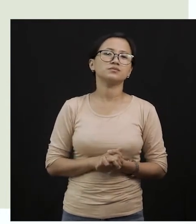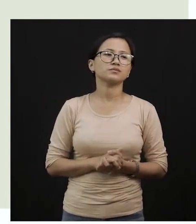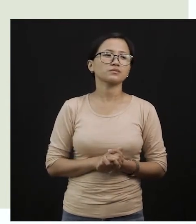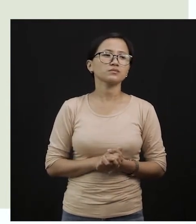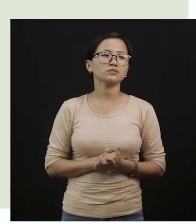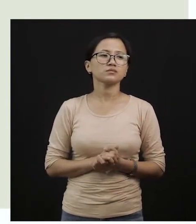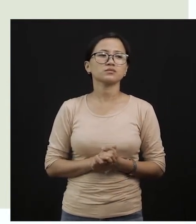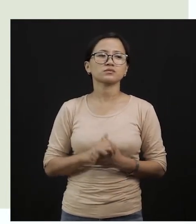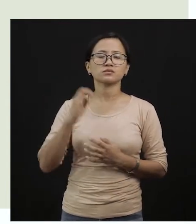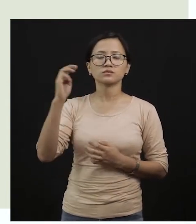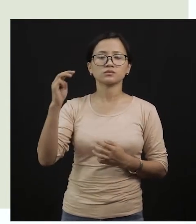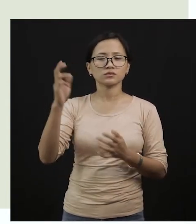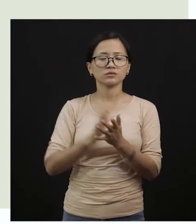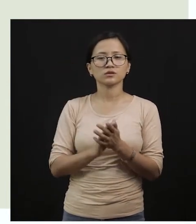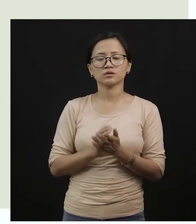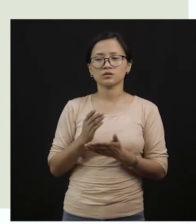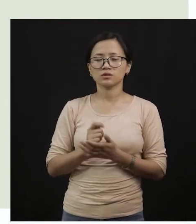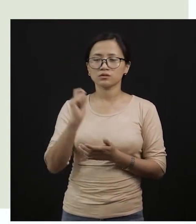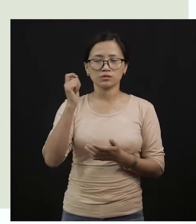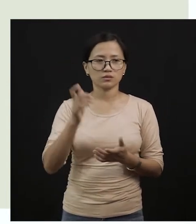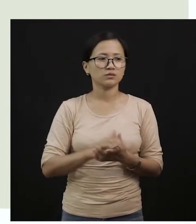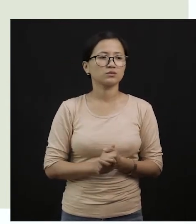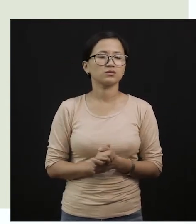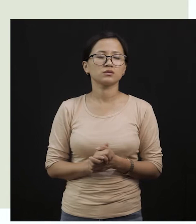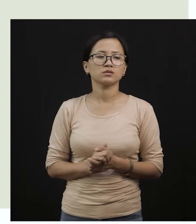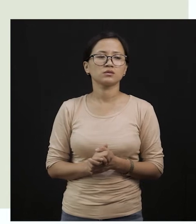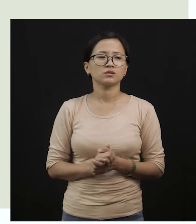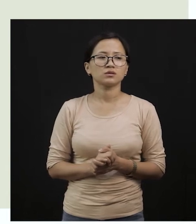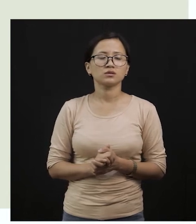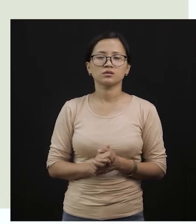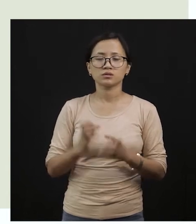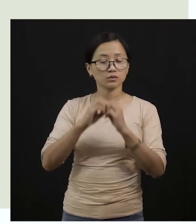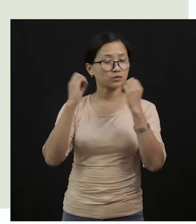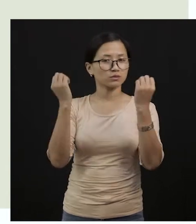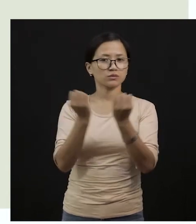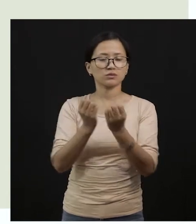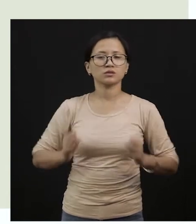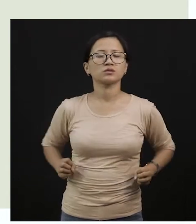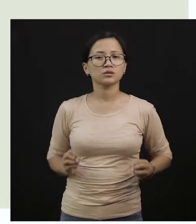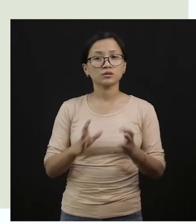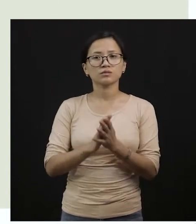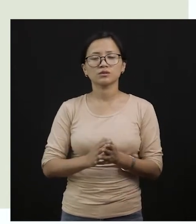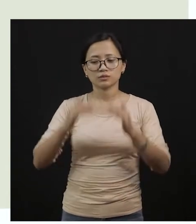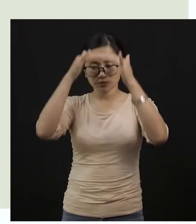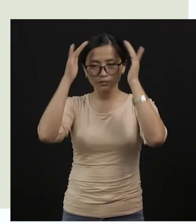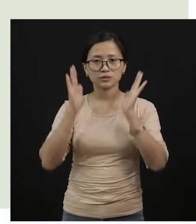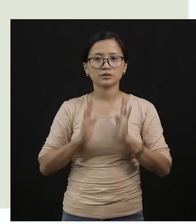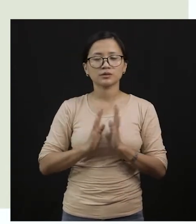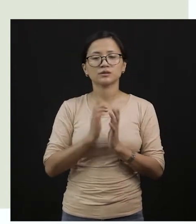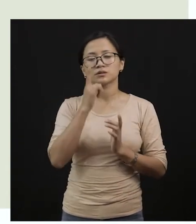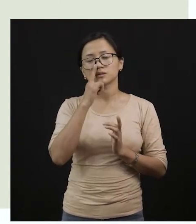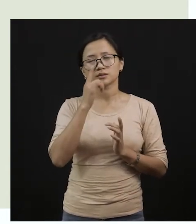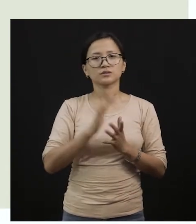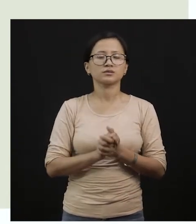Missionaries of Charity. I told you, Missionaries of Charity is an organization that was started by Mother Teresa. It had a